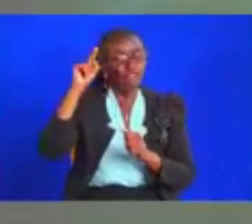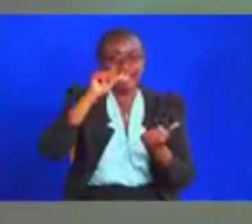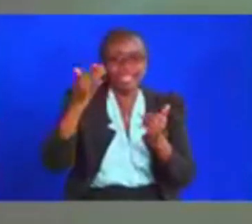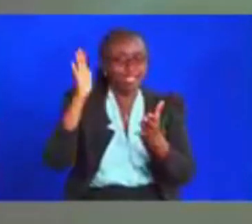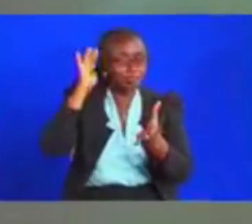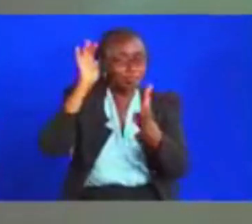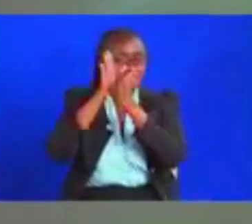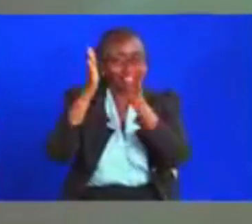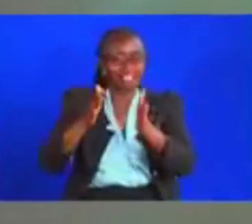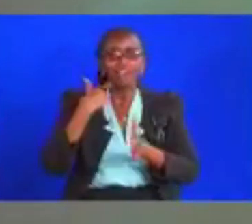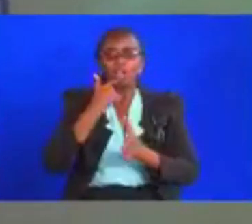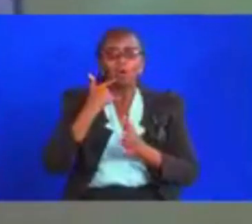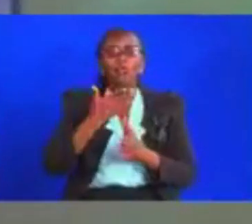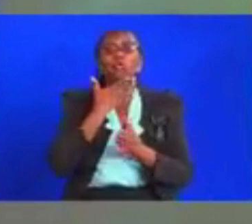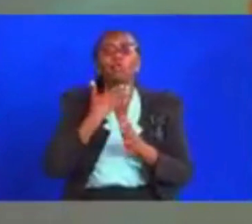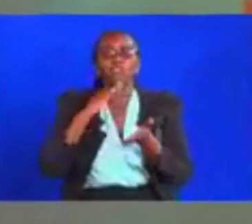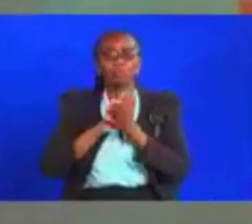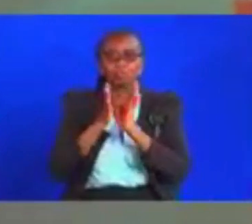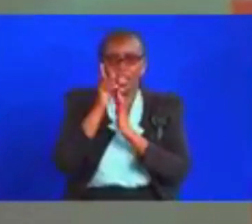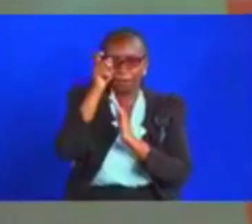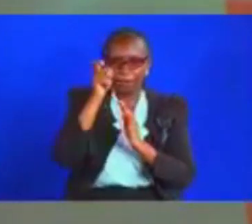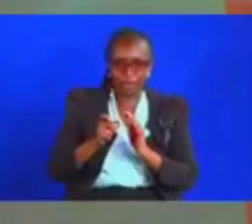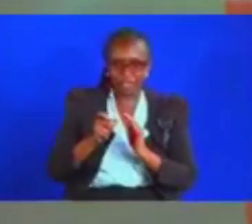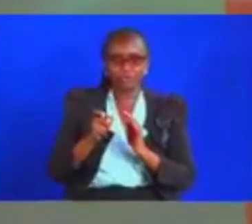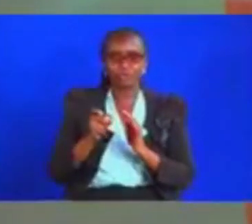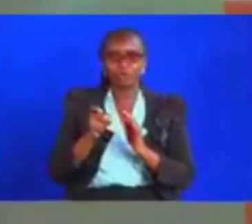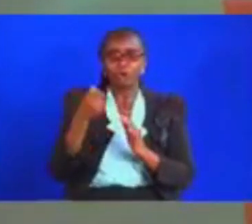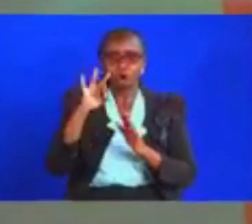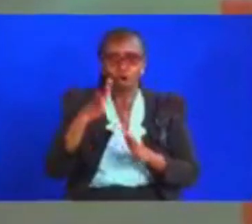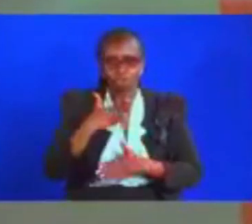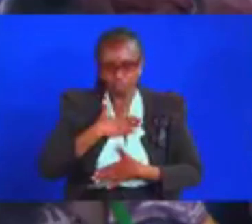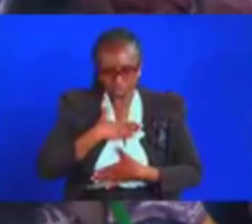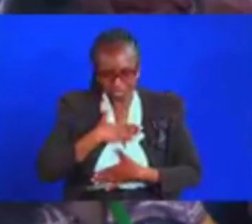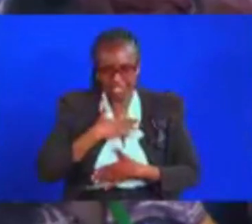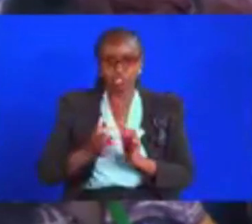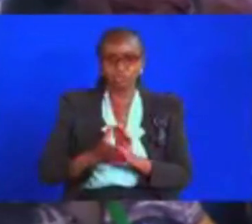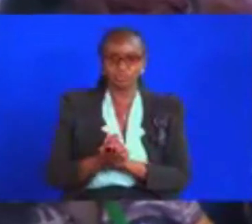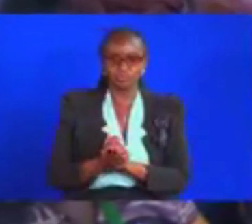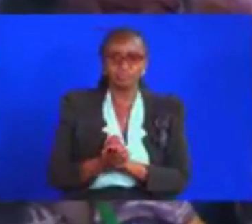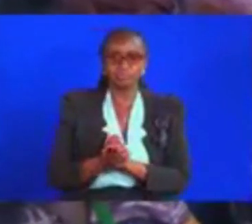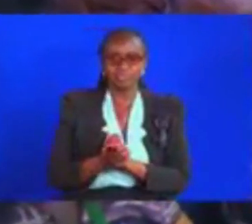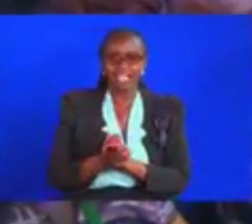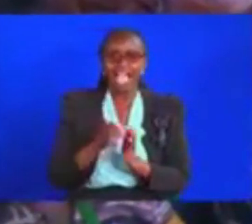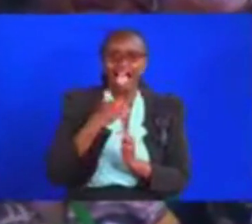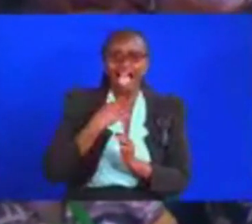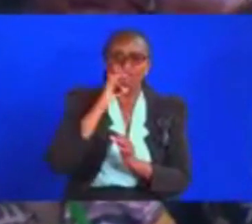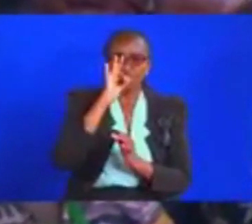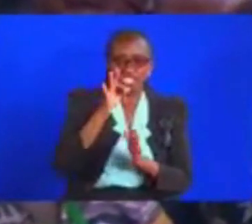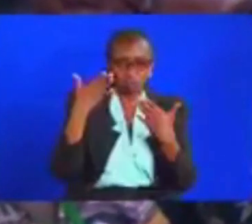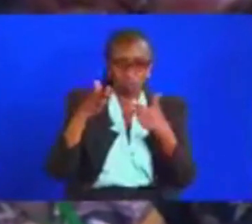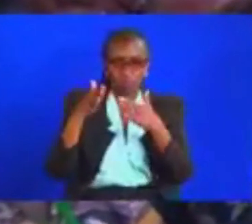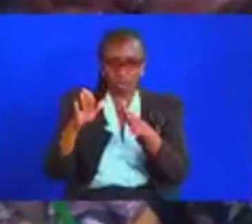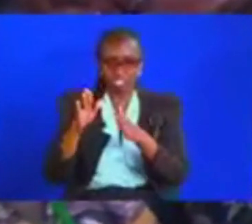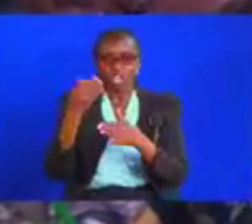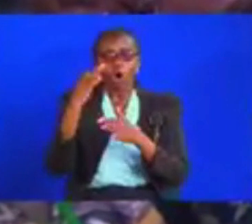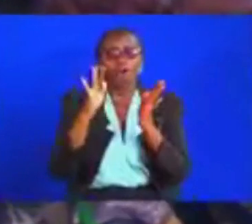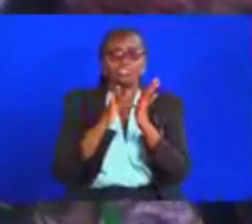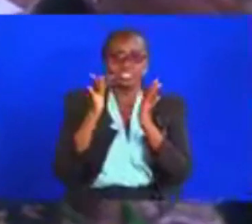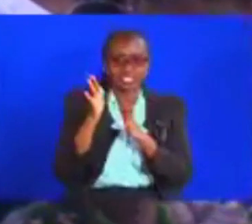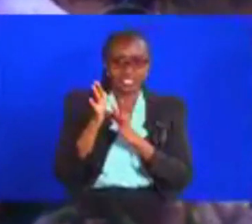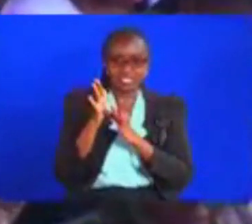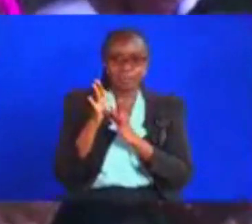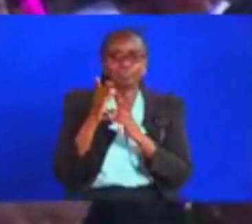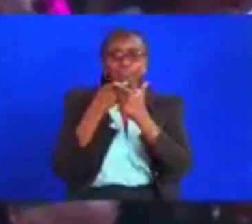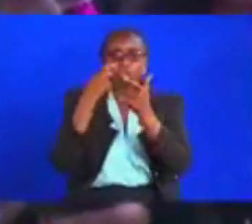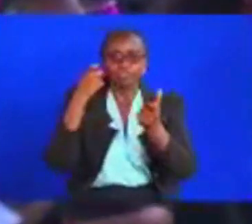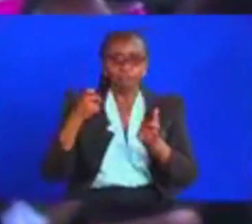who seeks to be a person of stature. Please write this down. There are three dimensions of Jesus